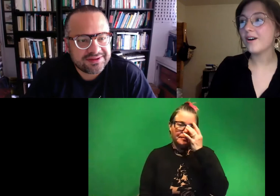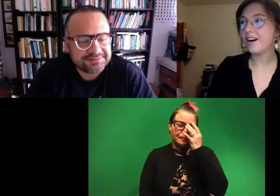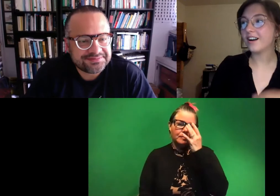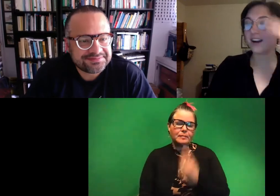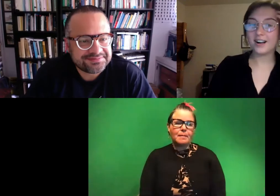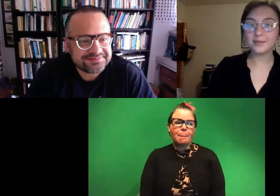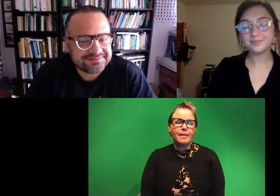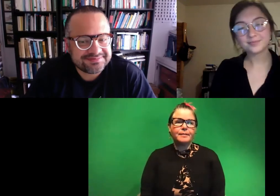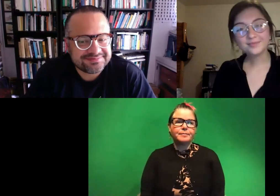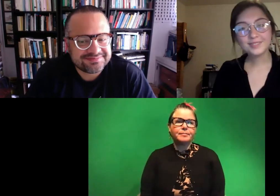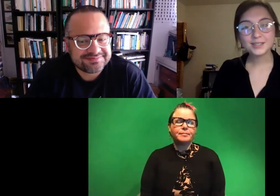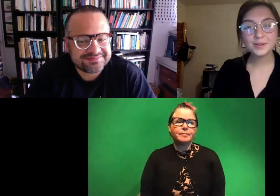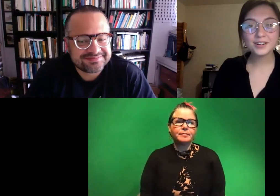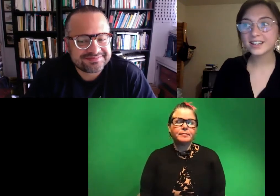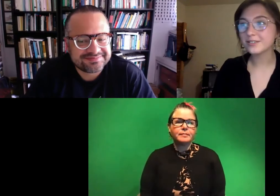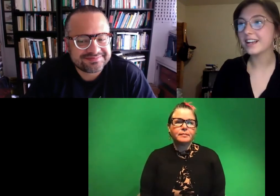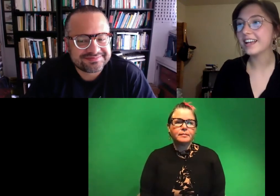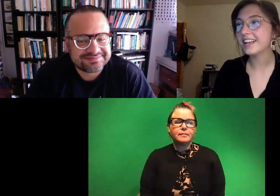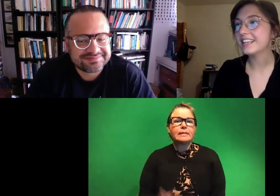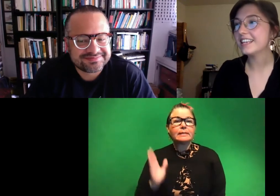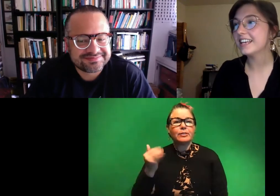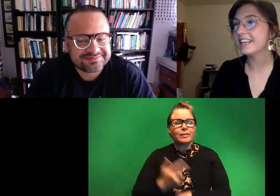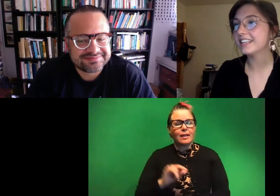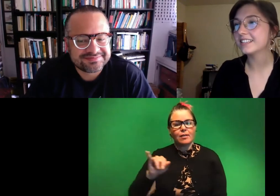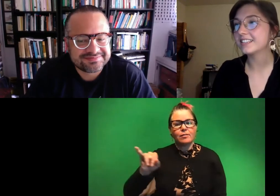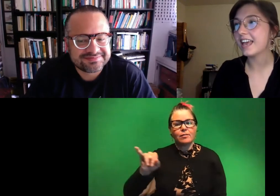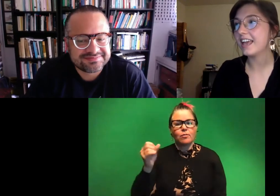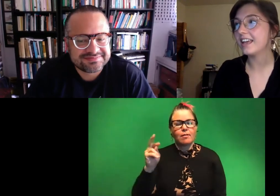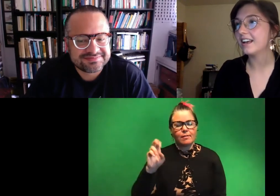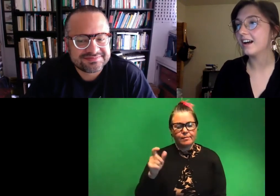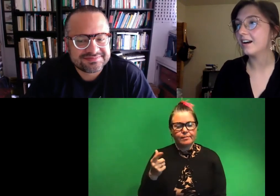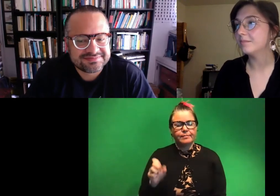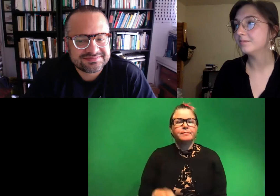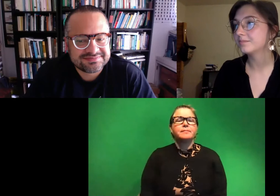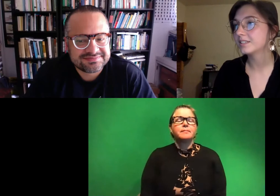So our speaker today is Jorge. He is a